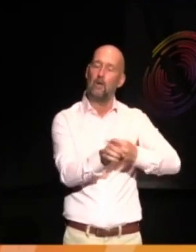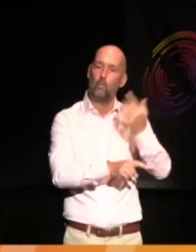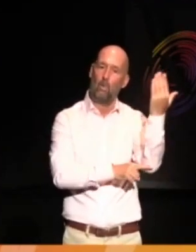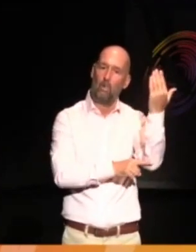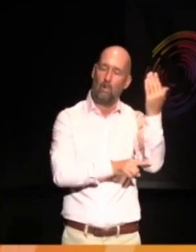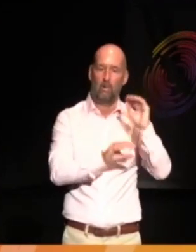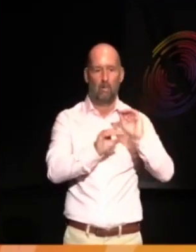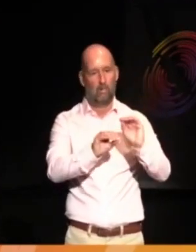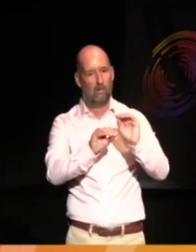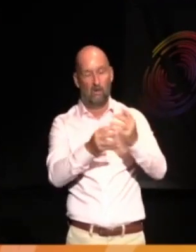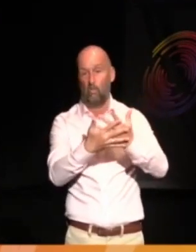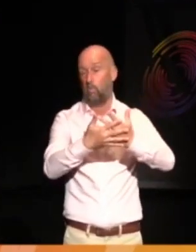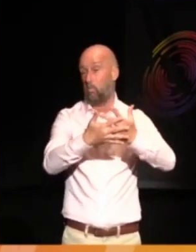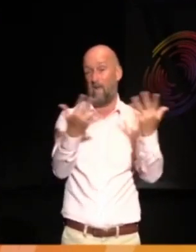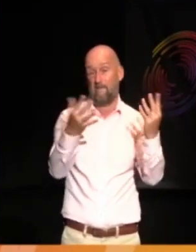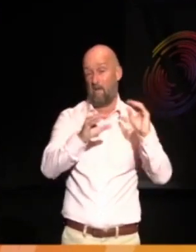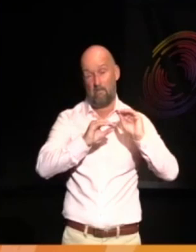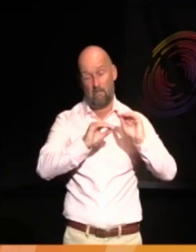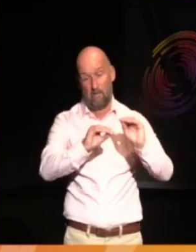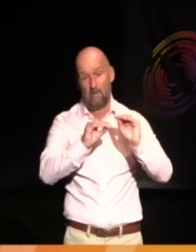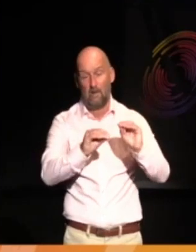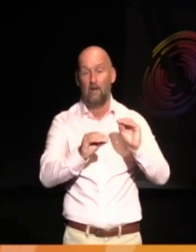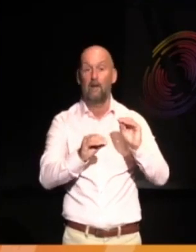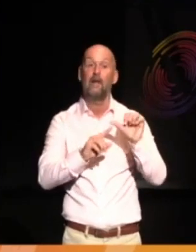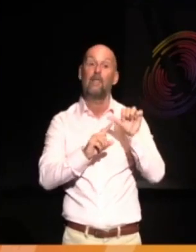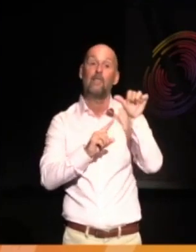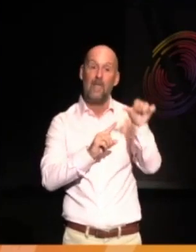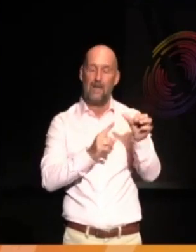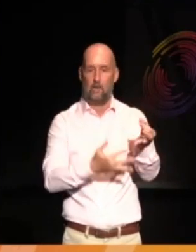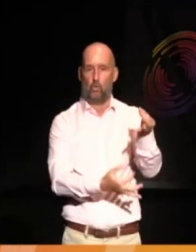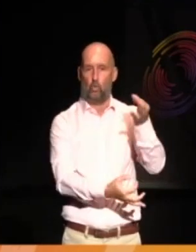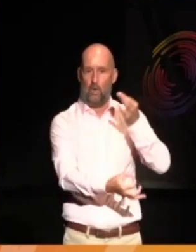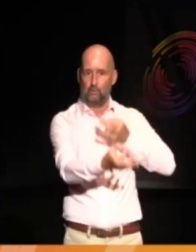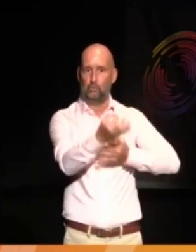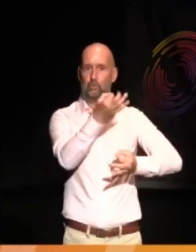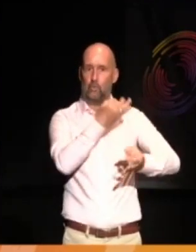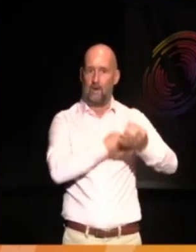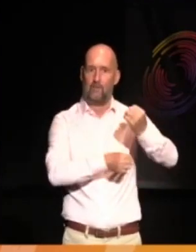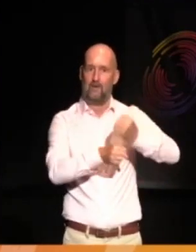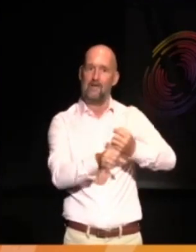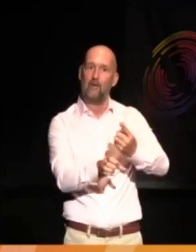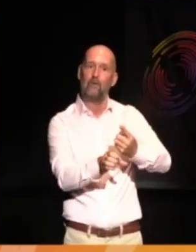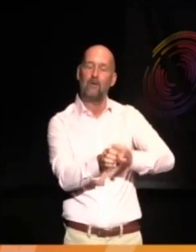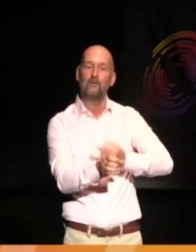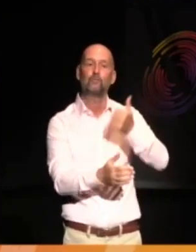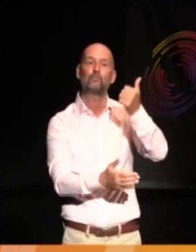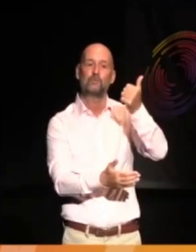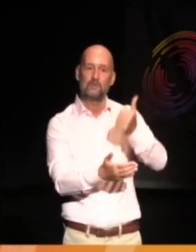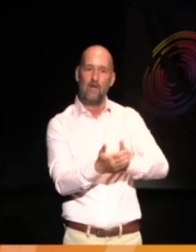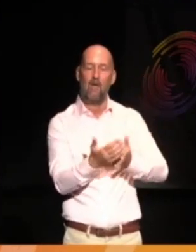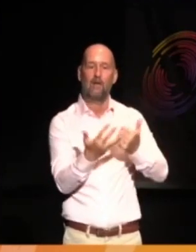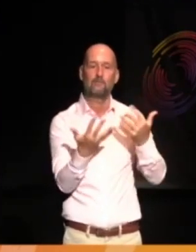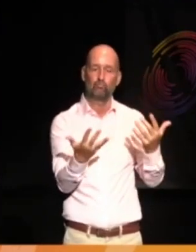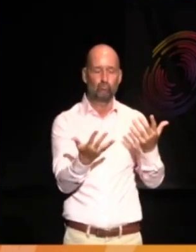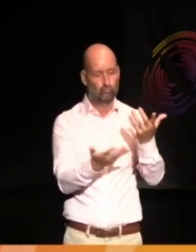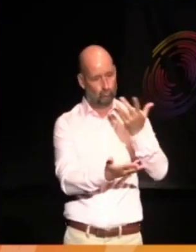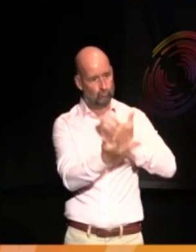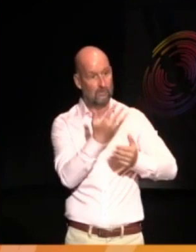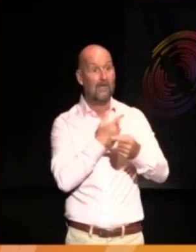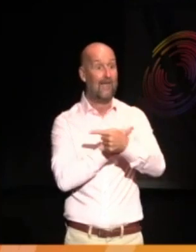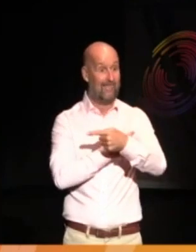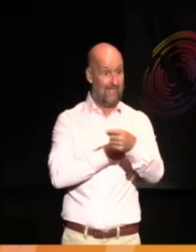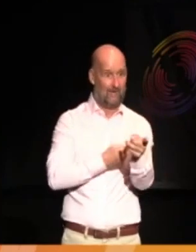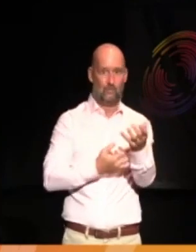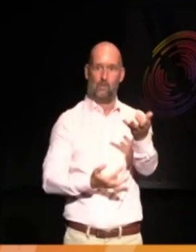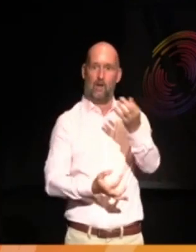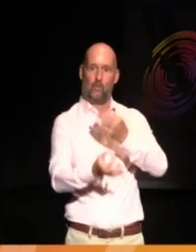lecture, keynote, however you want to describe it, and then I'll ask him a couple of questions as a kind of start for 10, so that you can then ask him